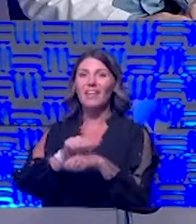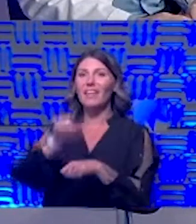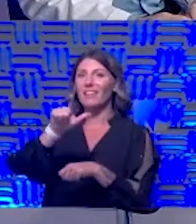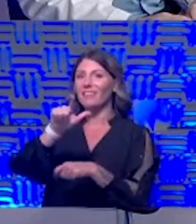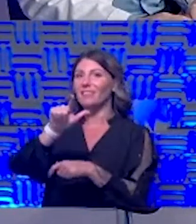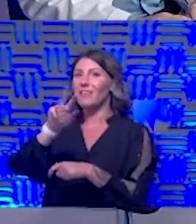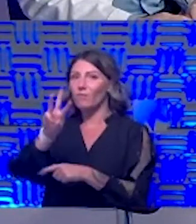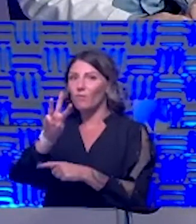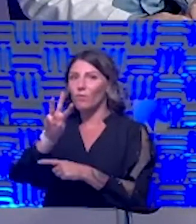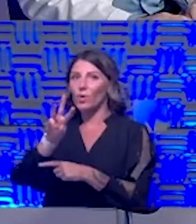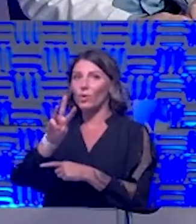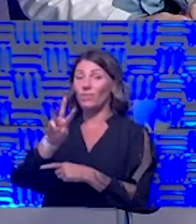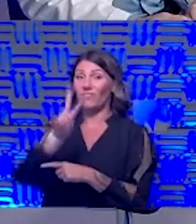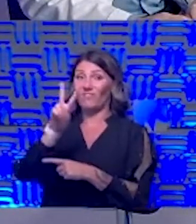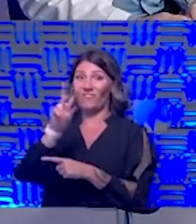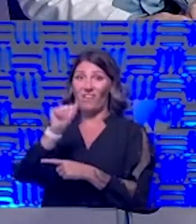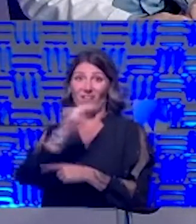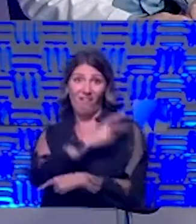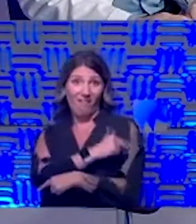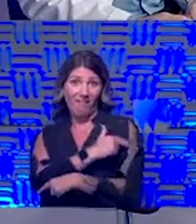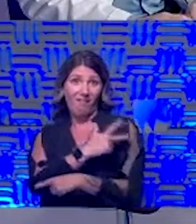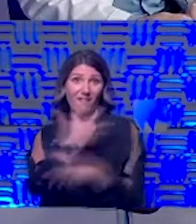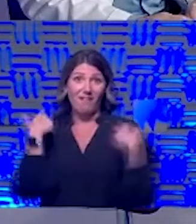go. Can you speak to getting back to health care?